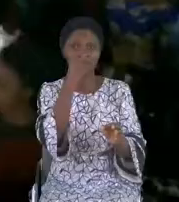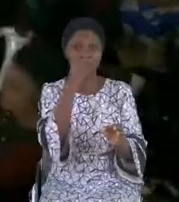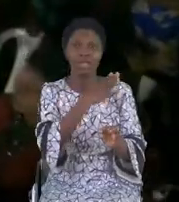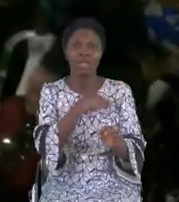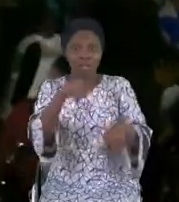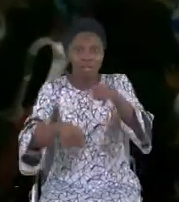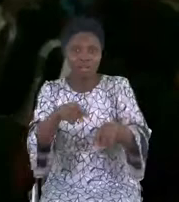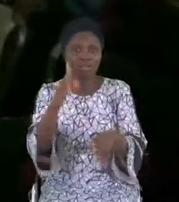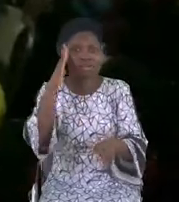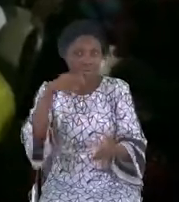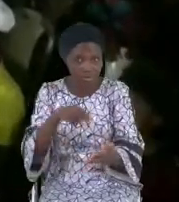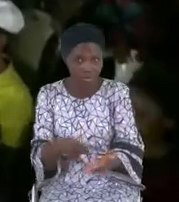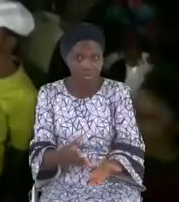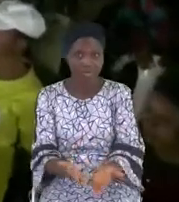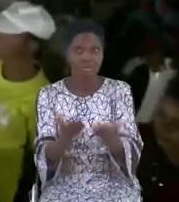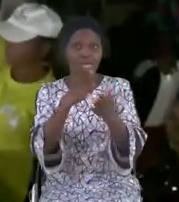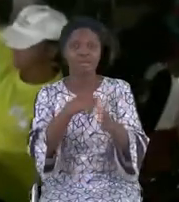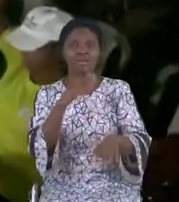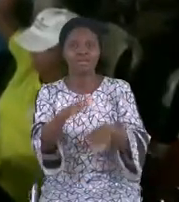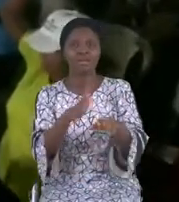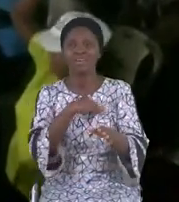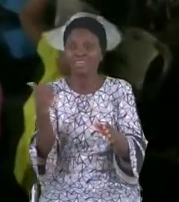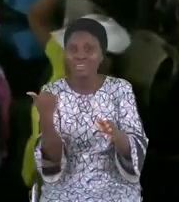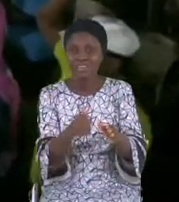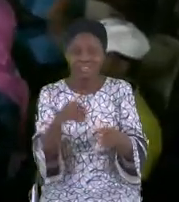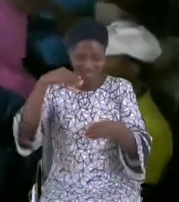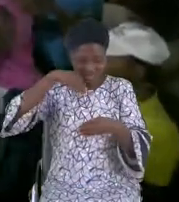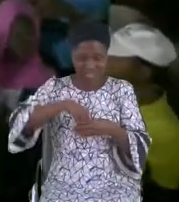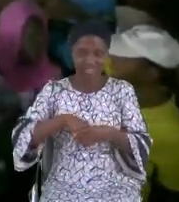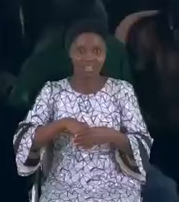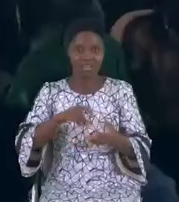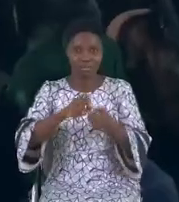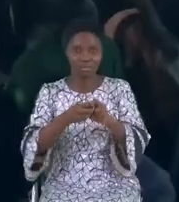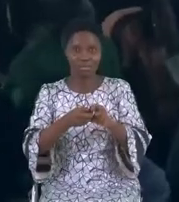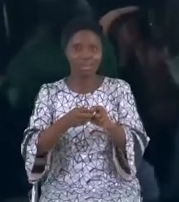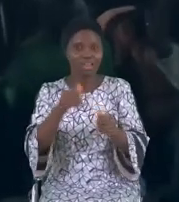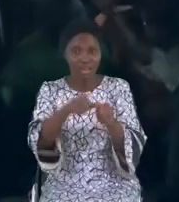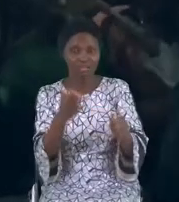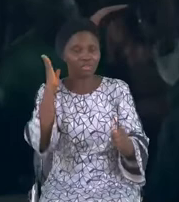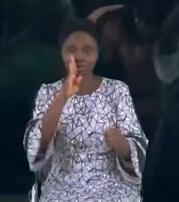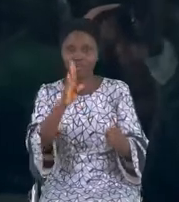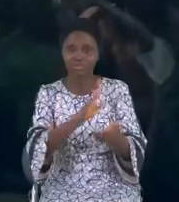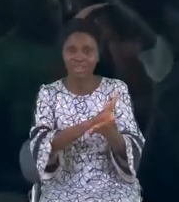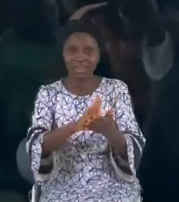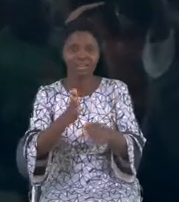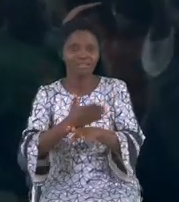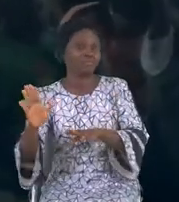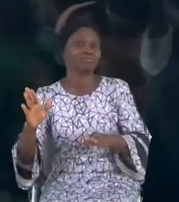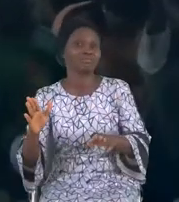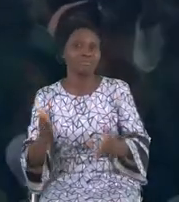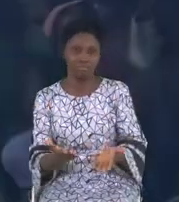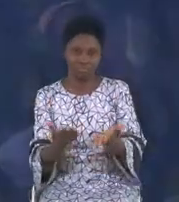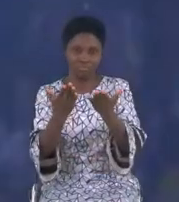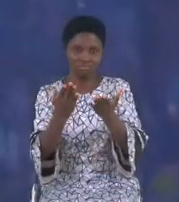walk and any internal problem everything will be cleared away your wrists open